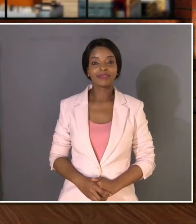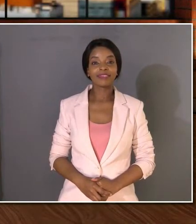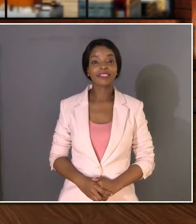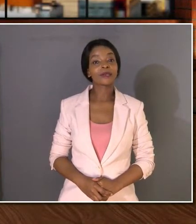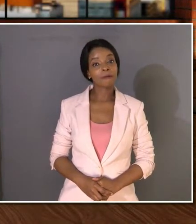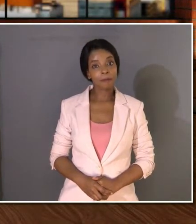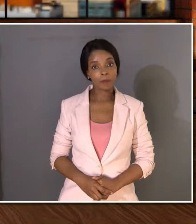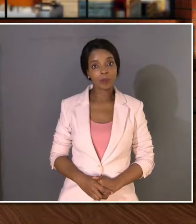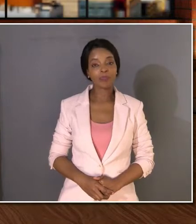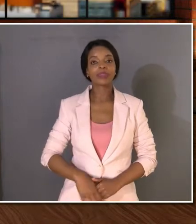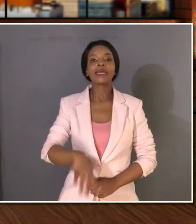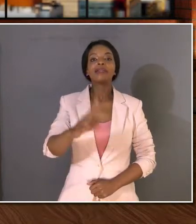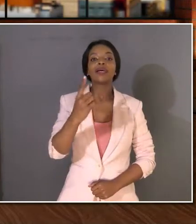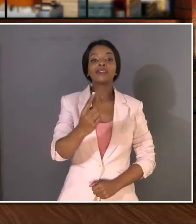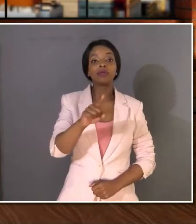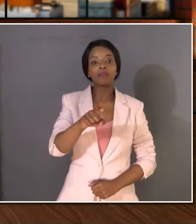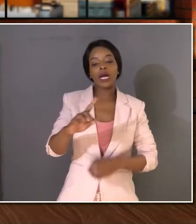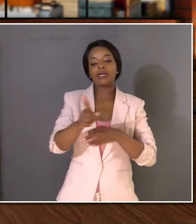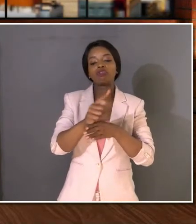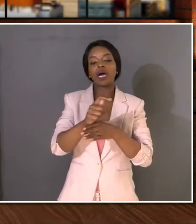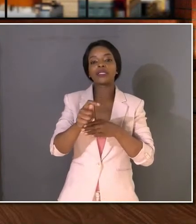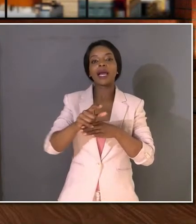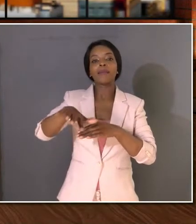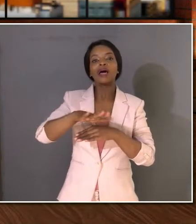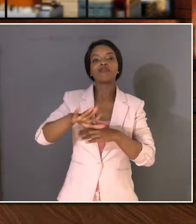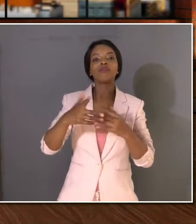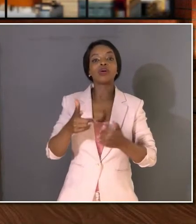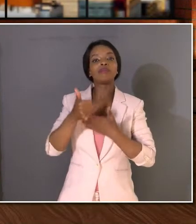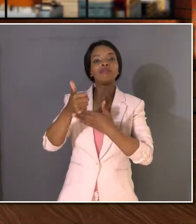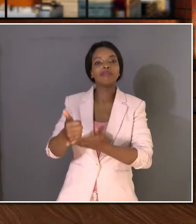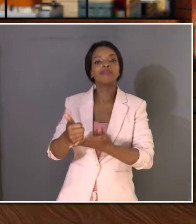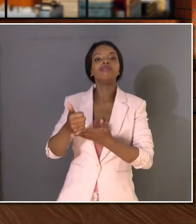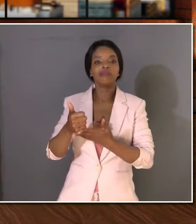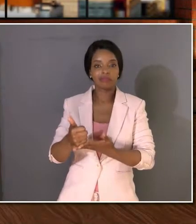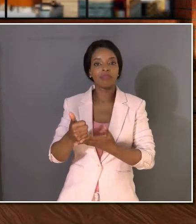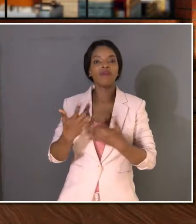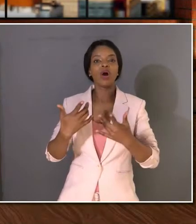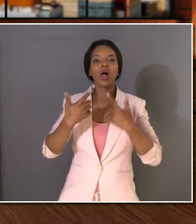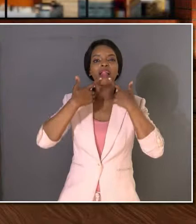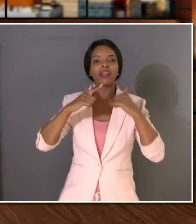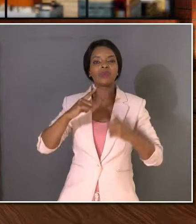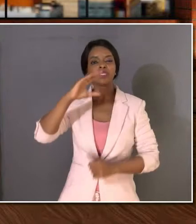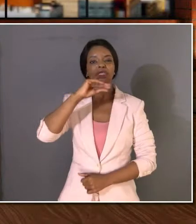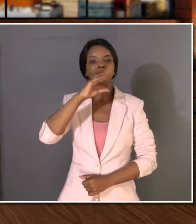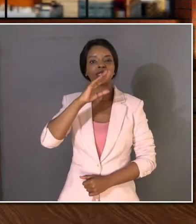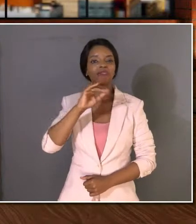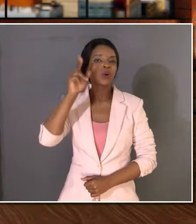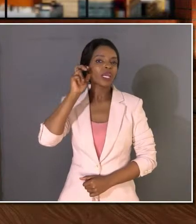An e-training platform that assists hearing impaired children to learn spoken language and speech.